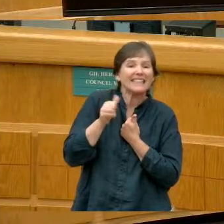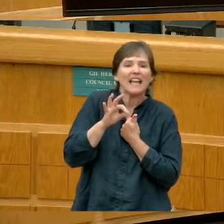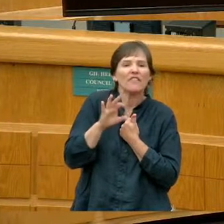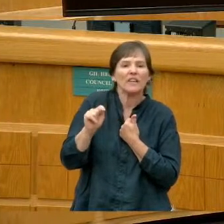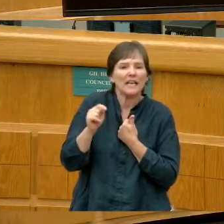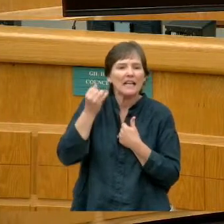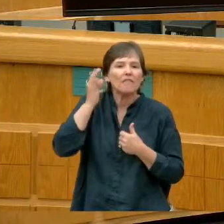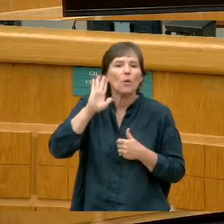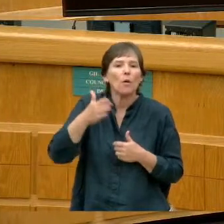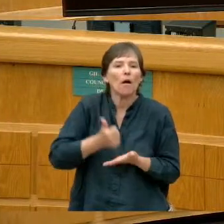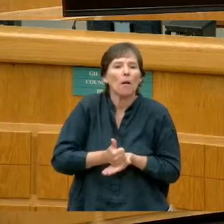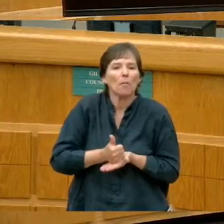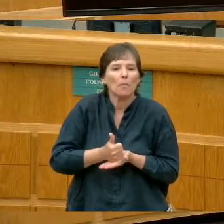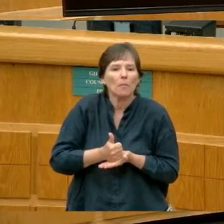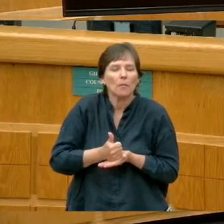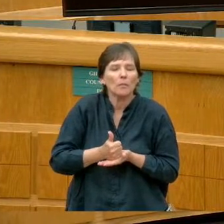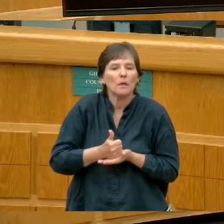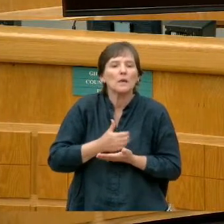Join me, won't you?